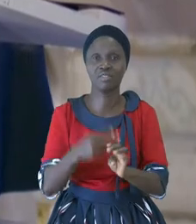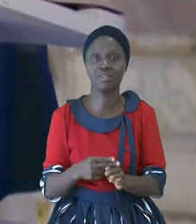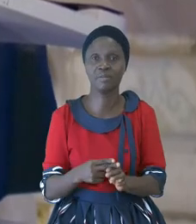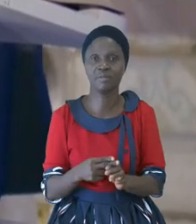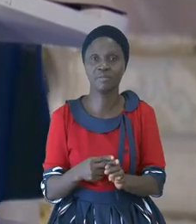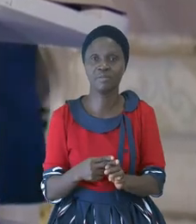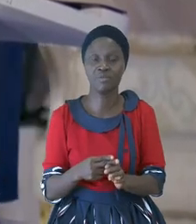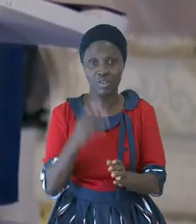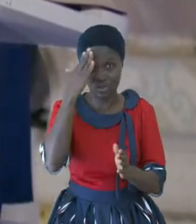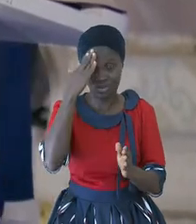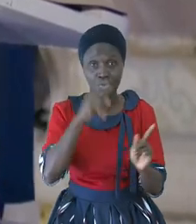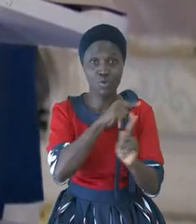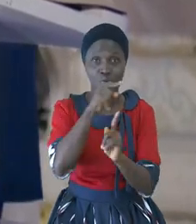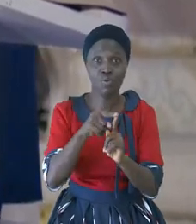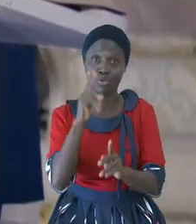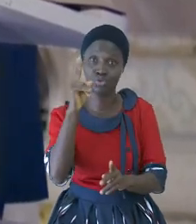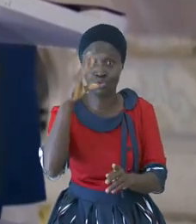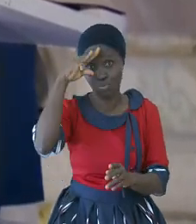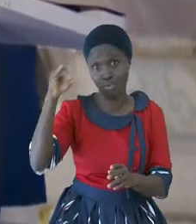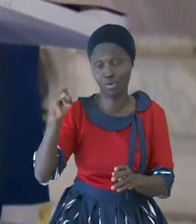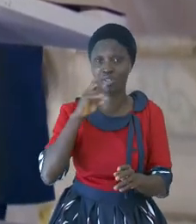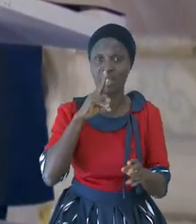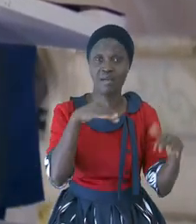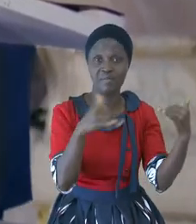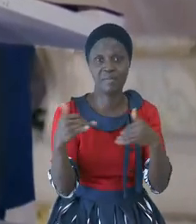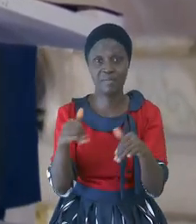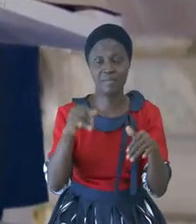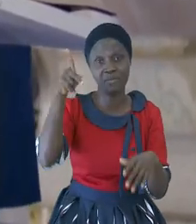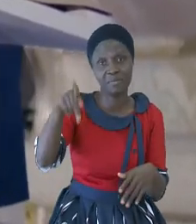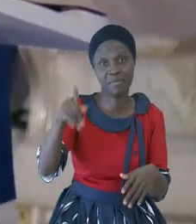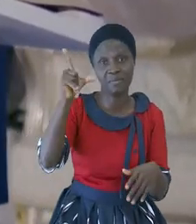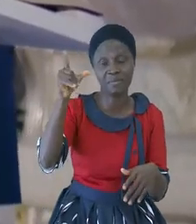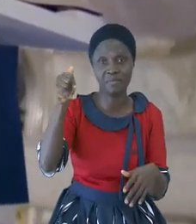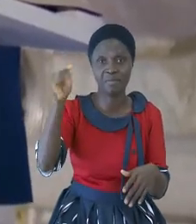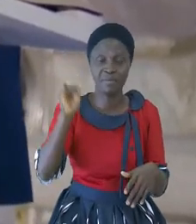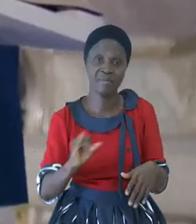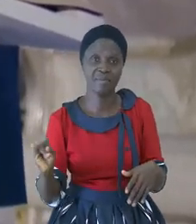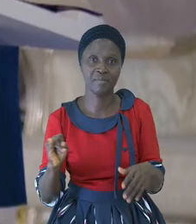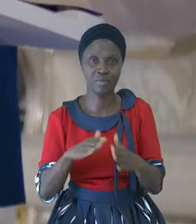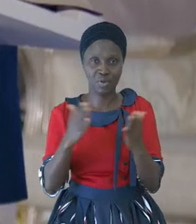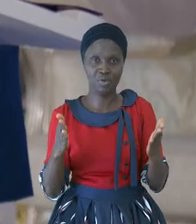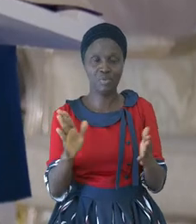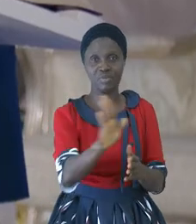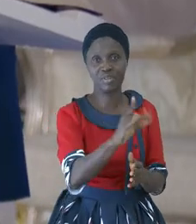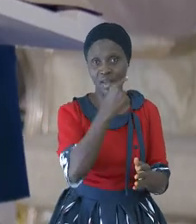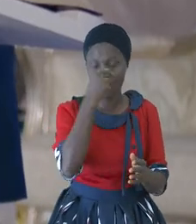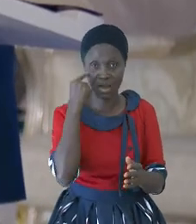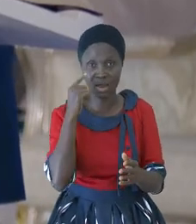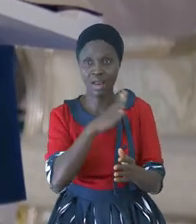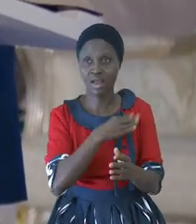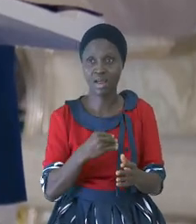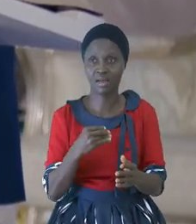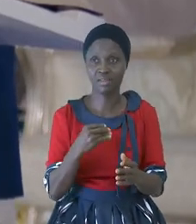are playing, they open their eyes and they look at the first one to